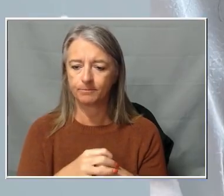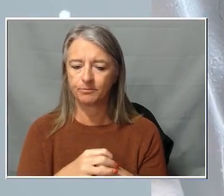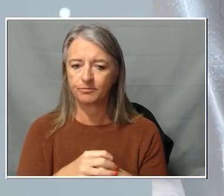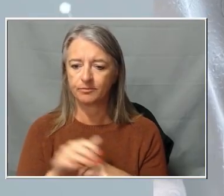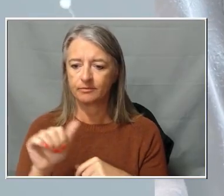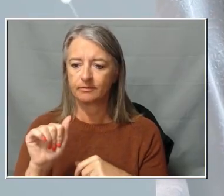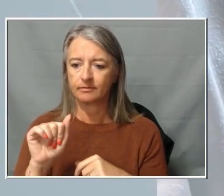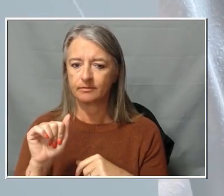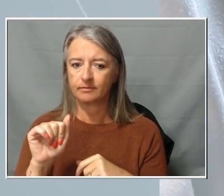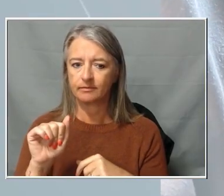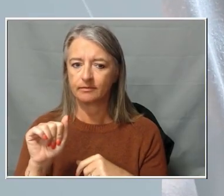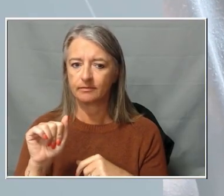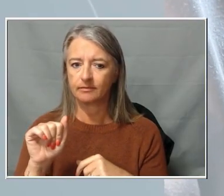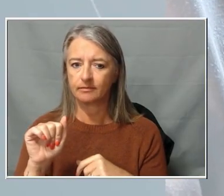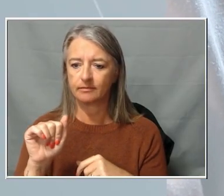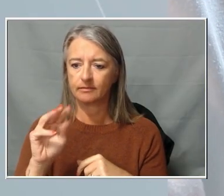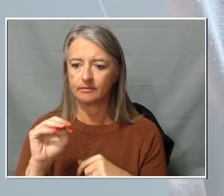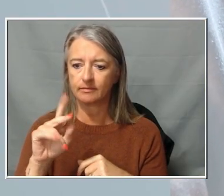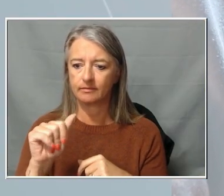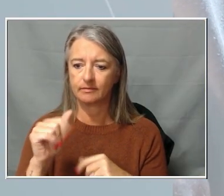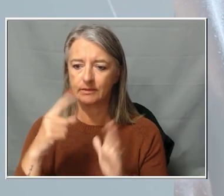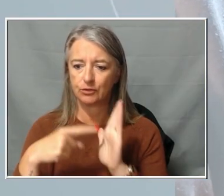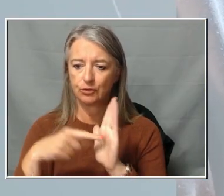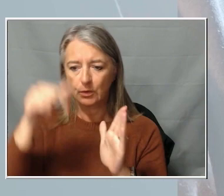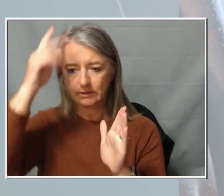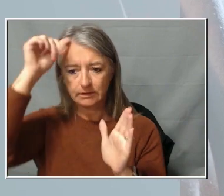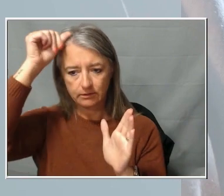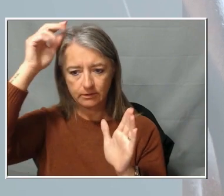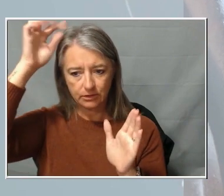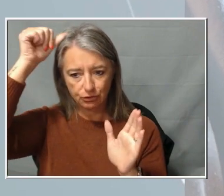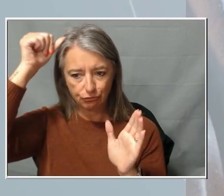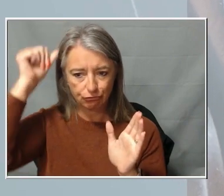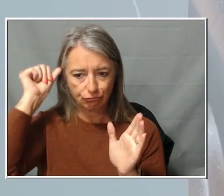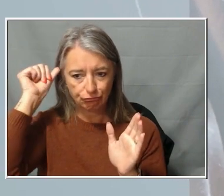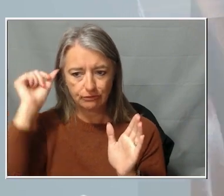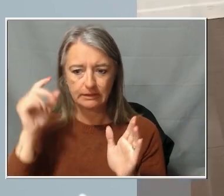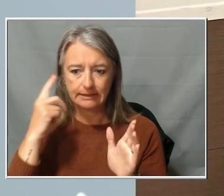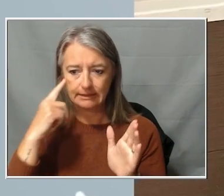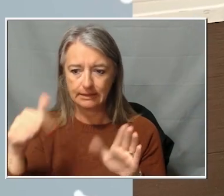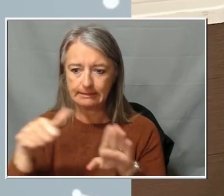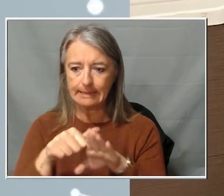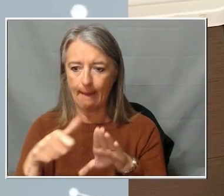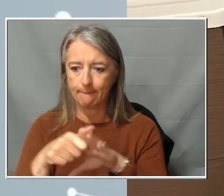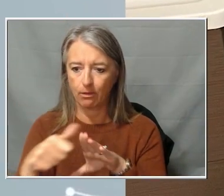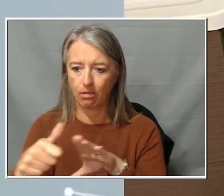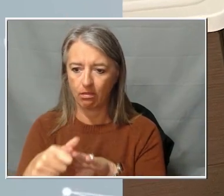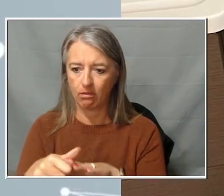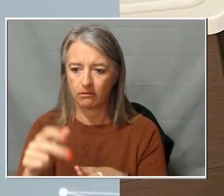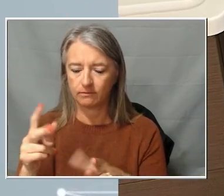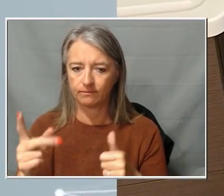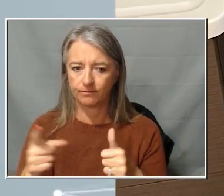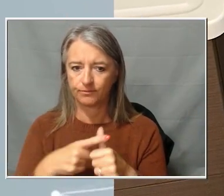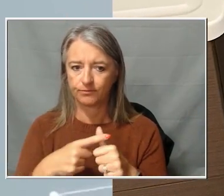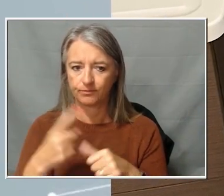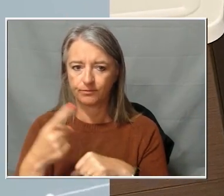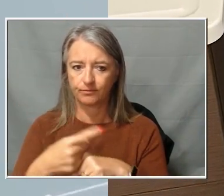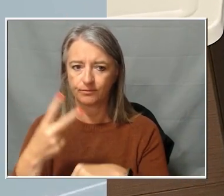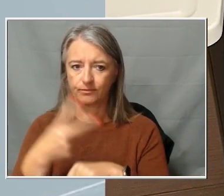staples in your head post-surgery. What were those first few days like after the surgery? Oh